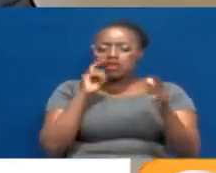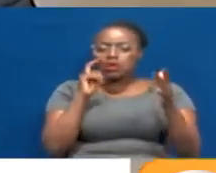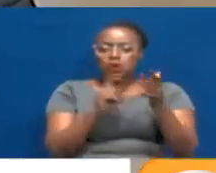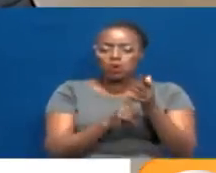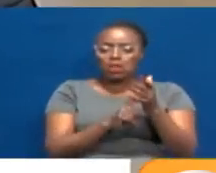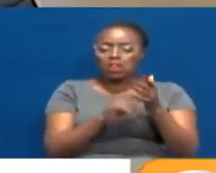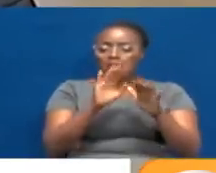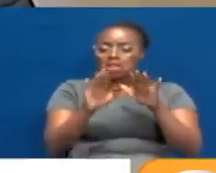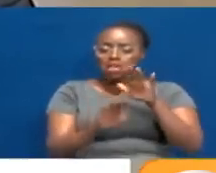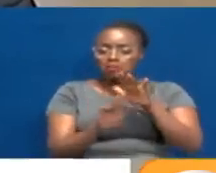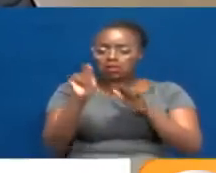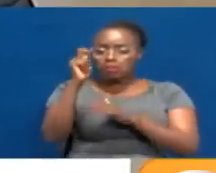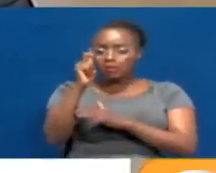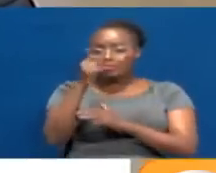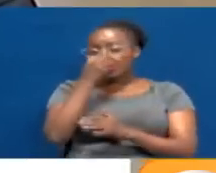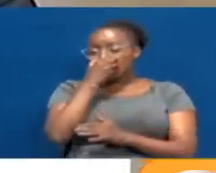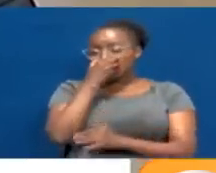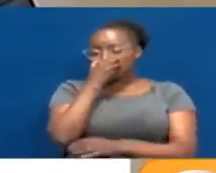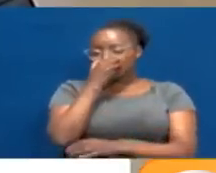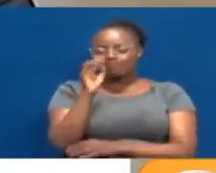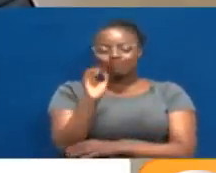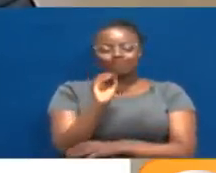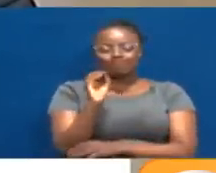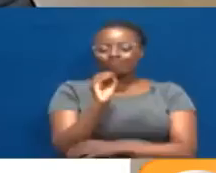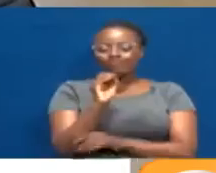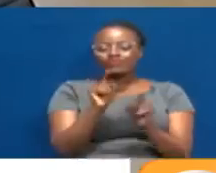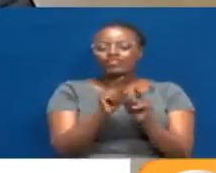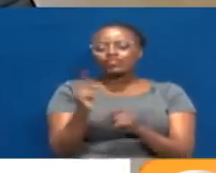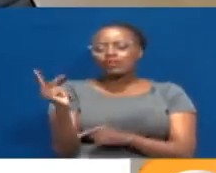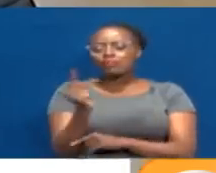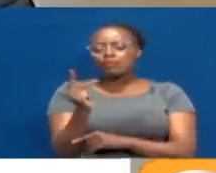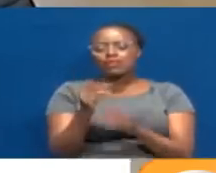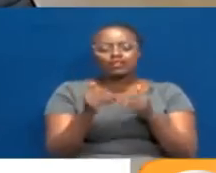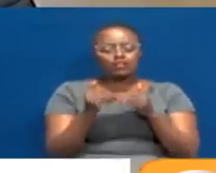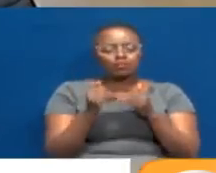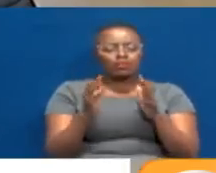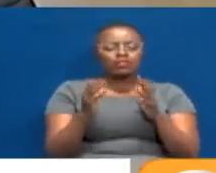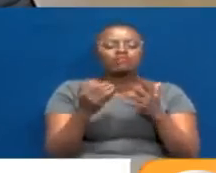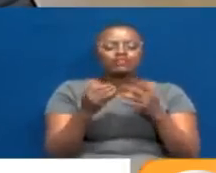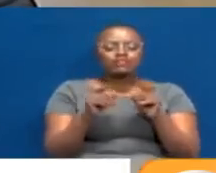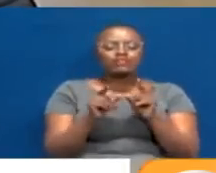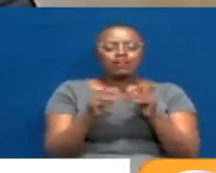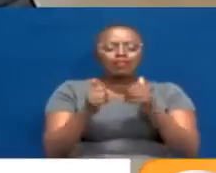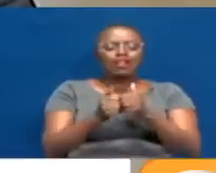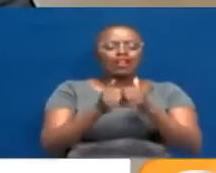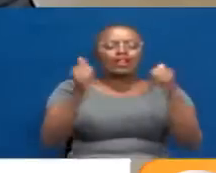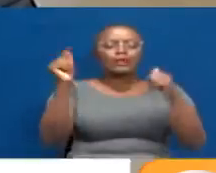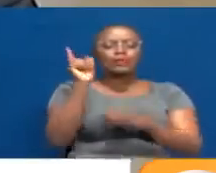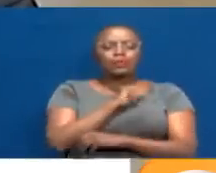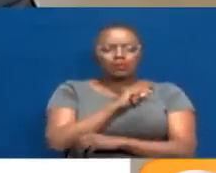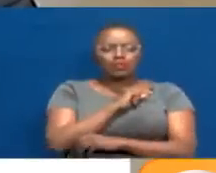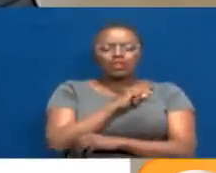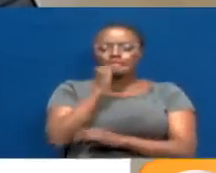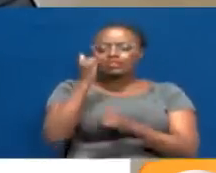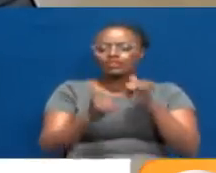or to acknowledge his deputy, William Ruto. Their now obvious and open political divorce proceedings have hit fever